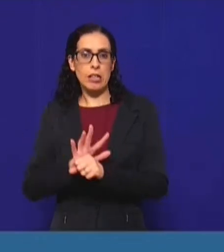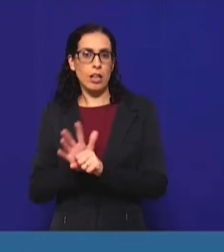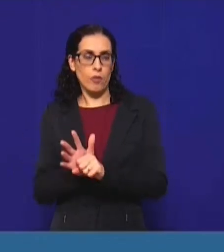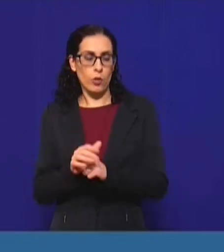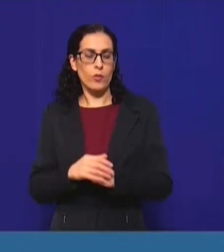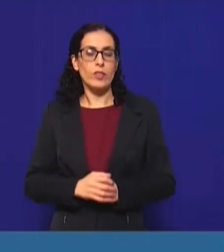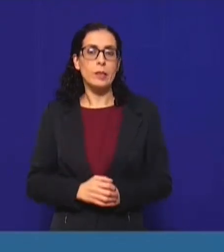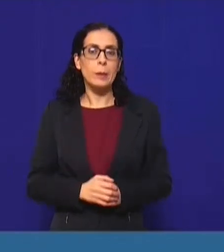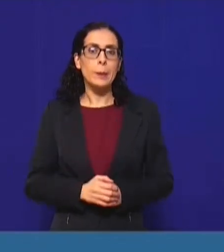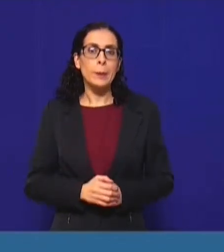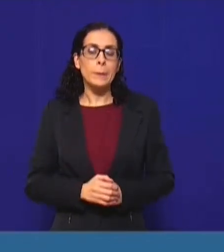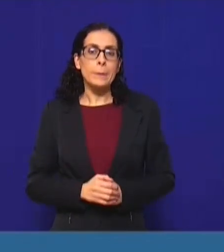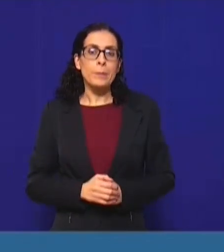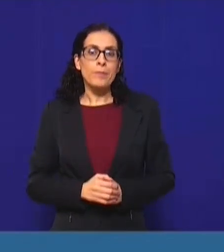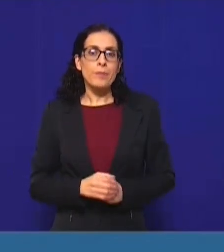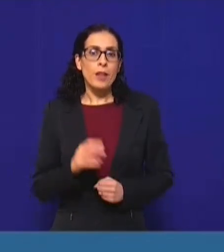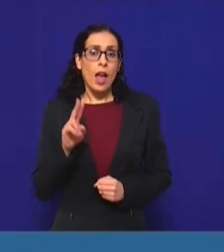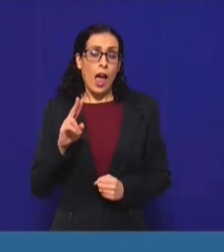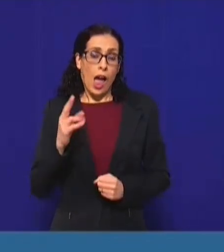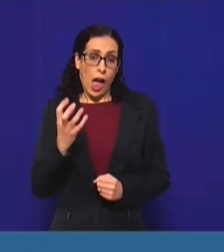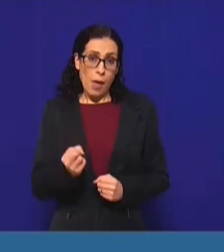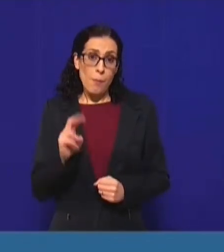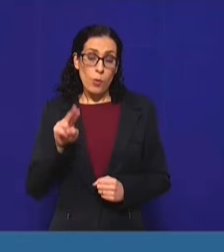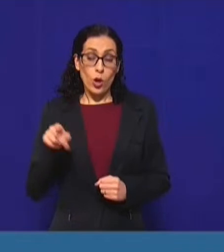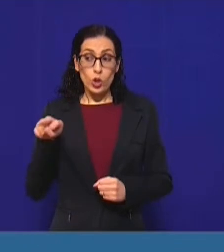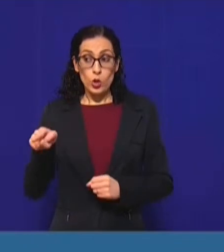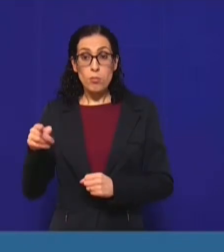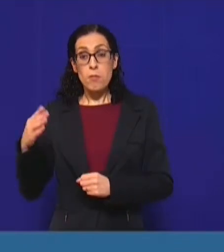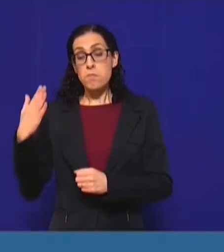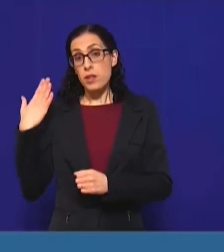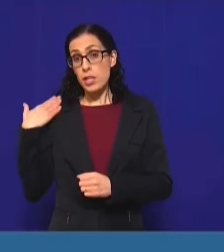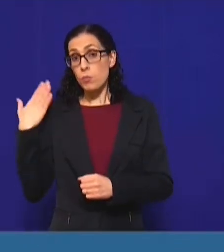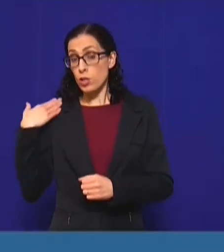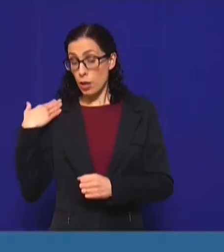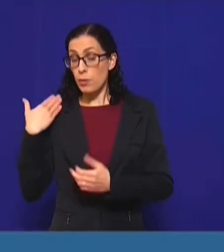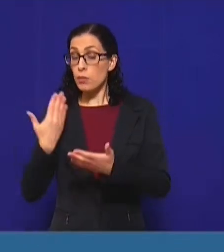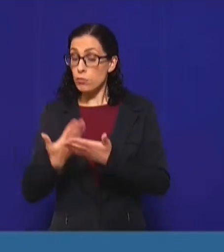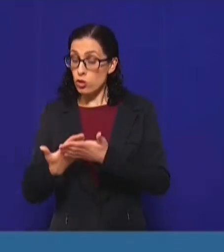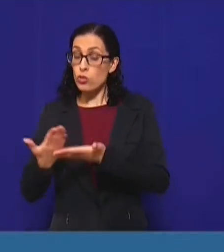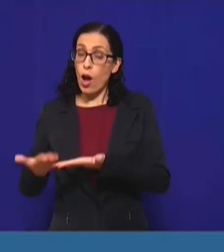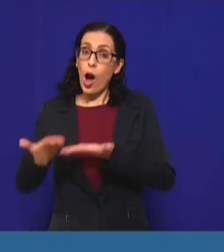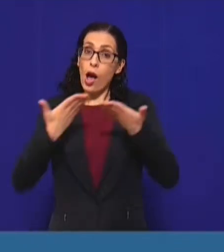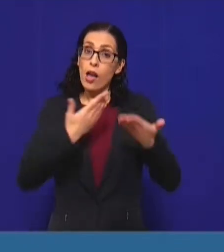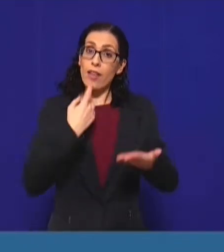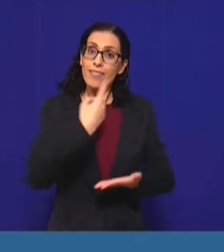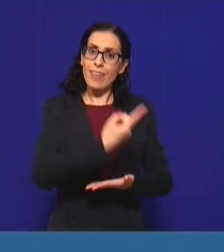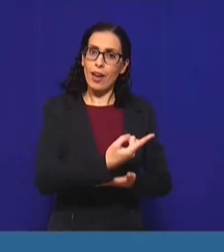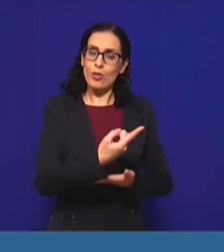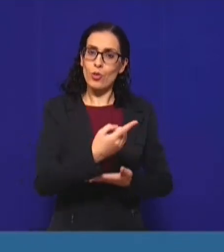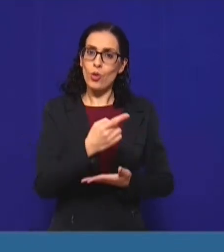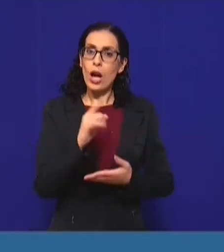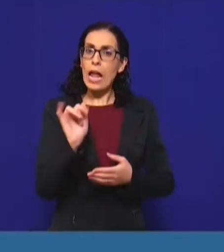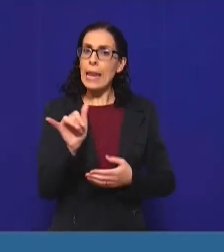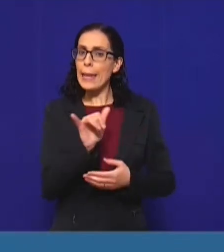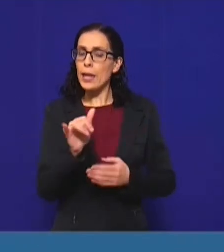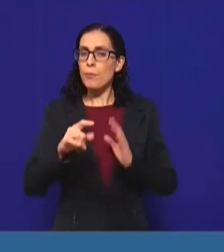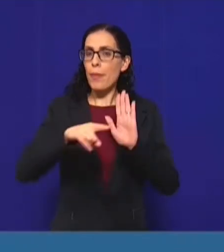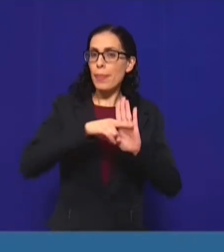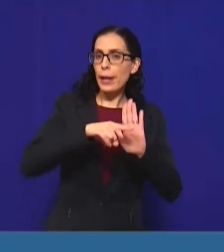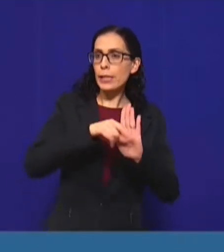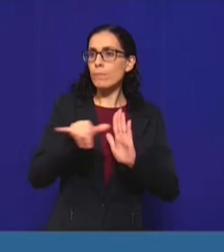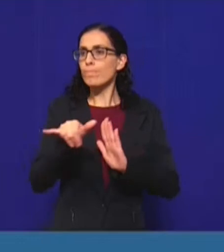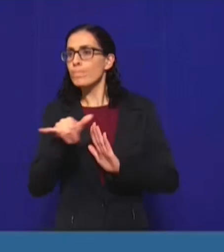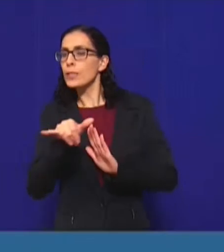hemm obbligu wkoll li huma jirrapportaw dawn ir-rapid tests li jkunu pożittivi u anke dawk li huma negattivi. Infatti